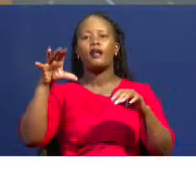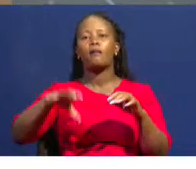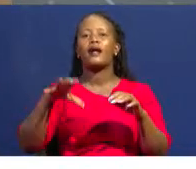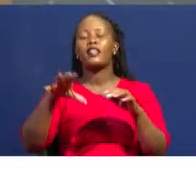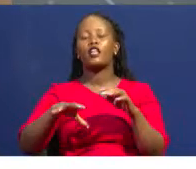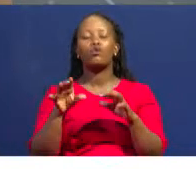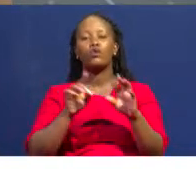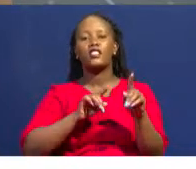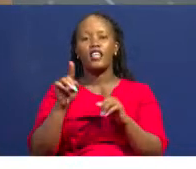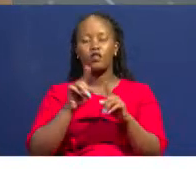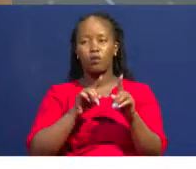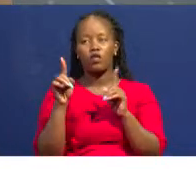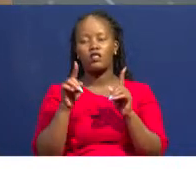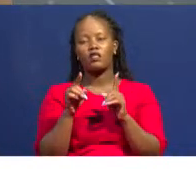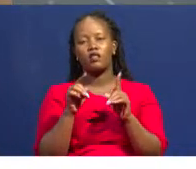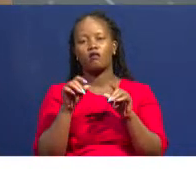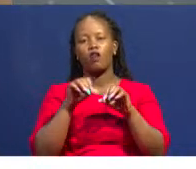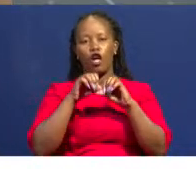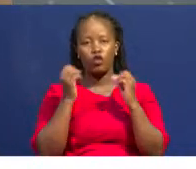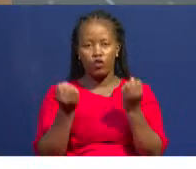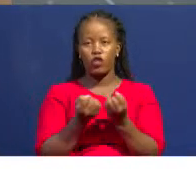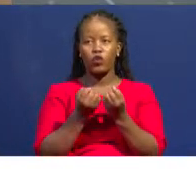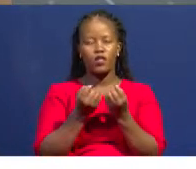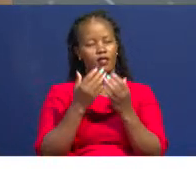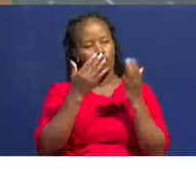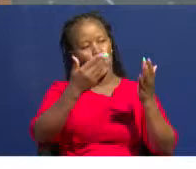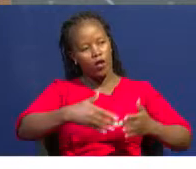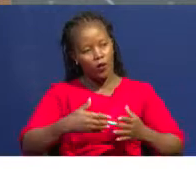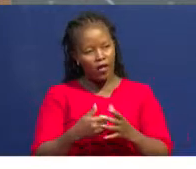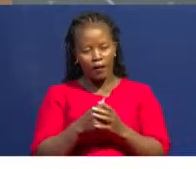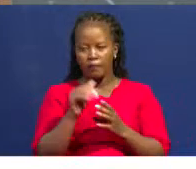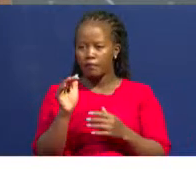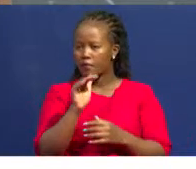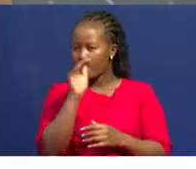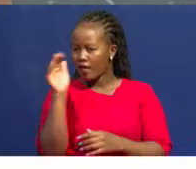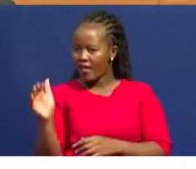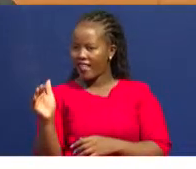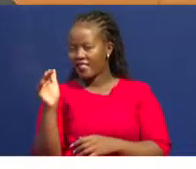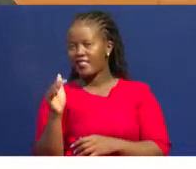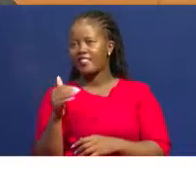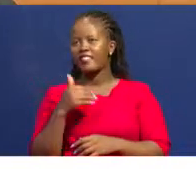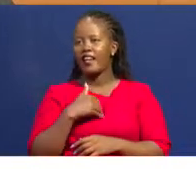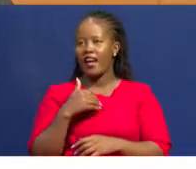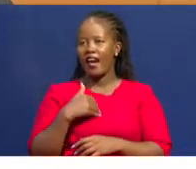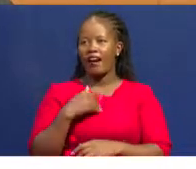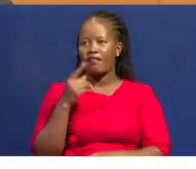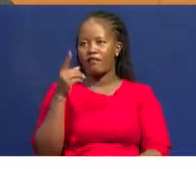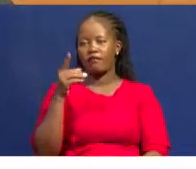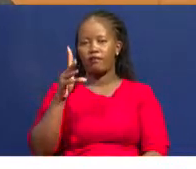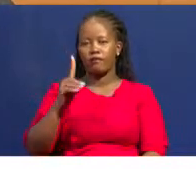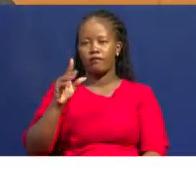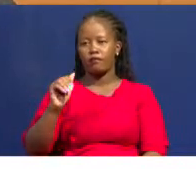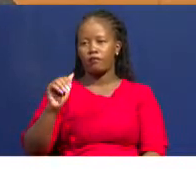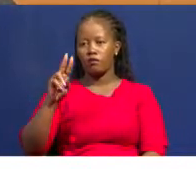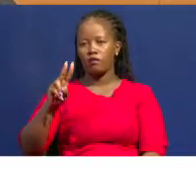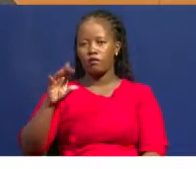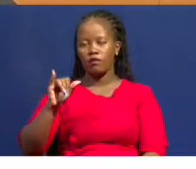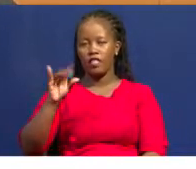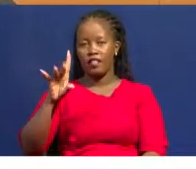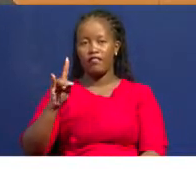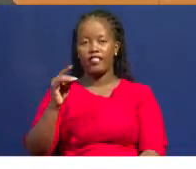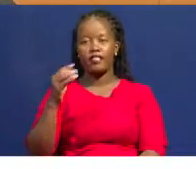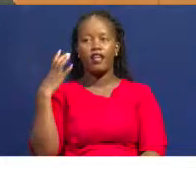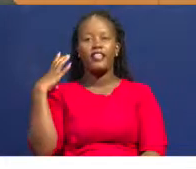Association. Karibu sana, Bwana Mwenda. Asante sana. And just next to him, my very good friend, David Kiari, who is the Chairman, Road